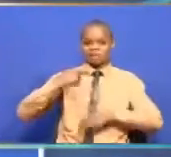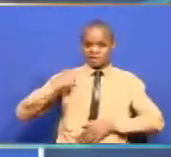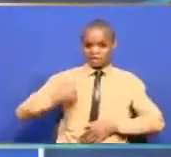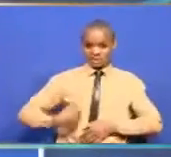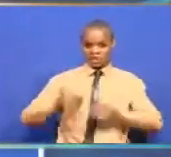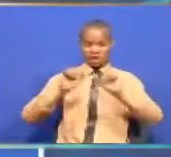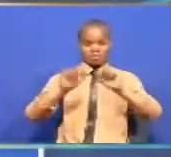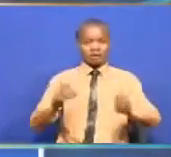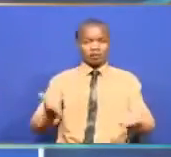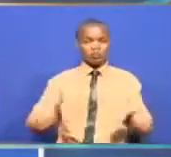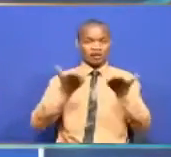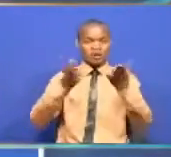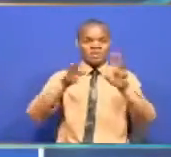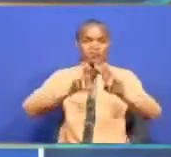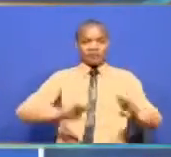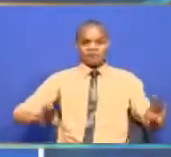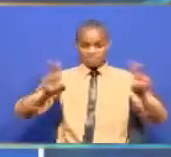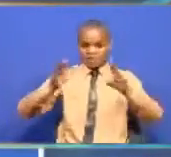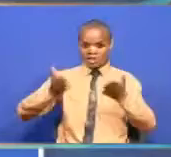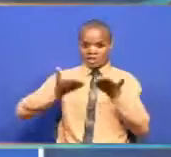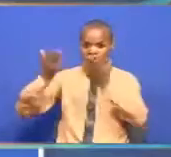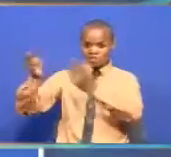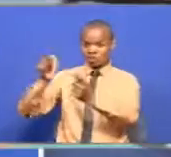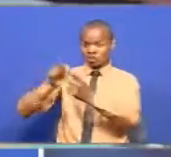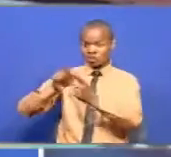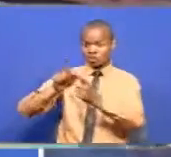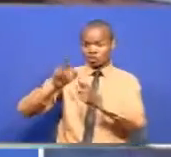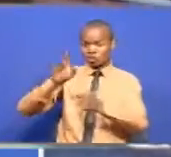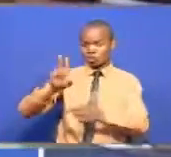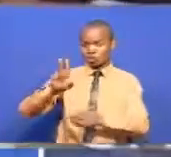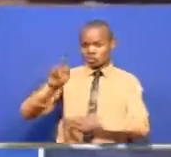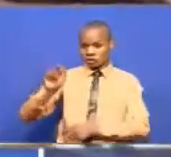of exports to 2 trillion shillings annually.